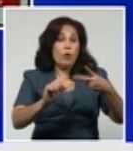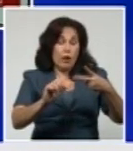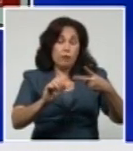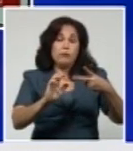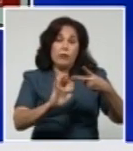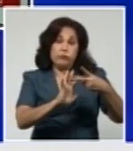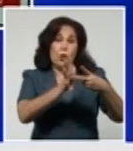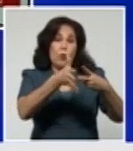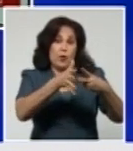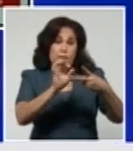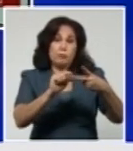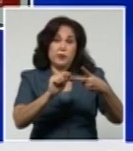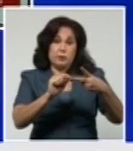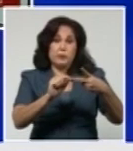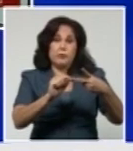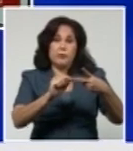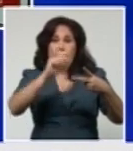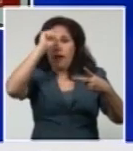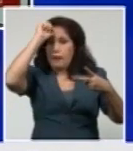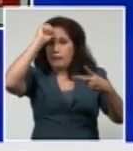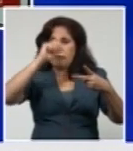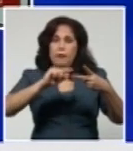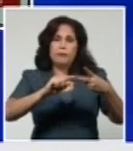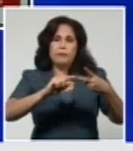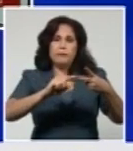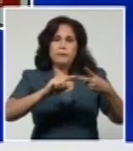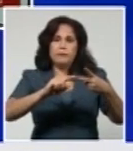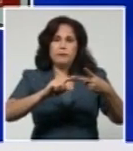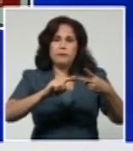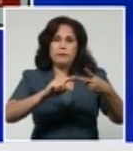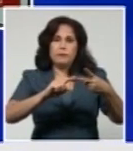5,140,863 cases and